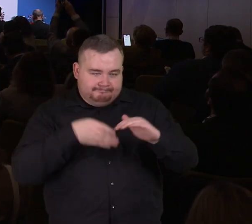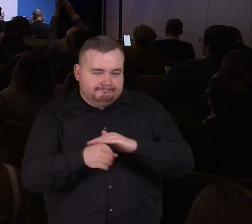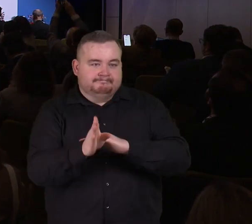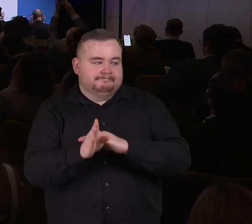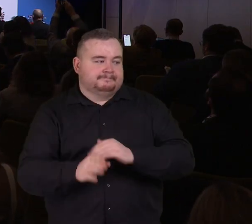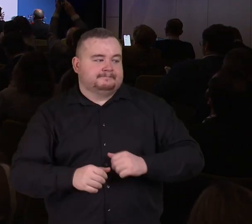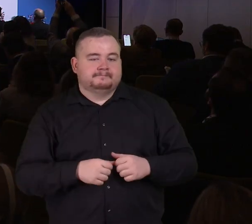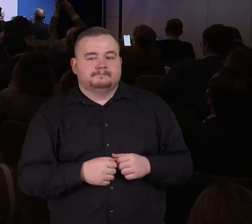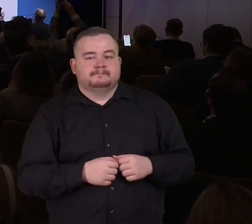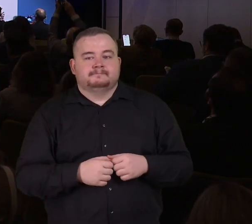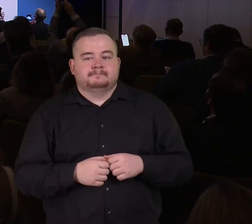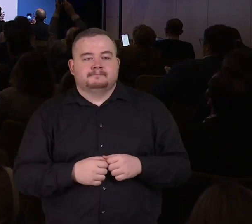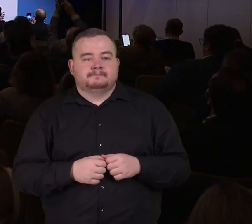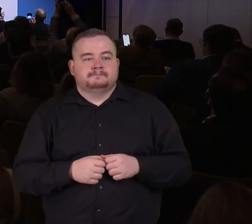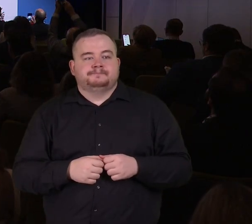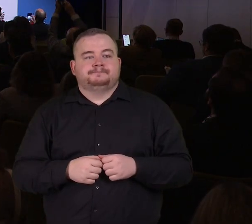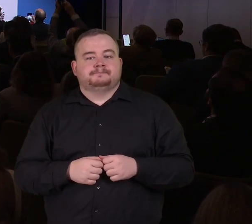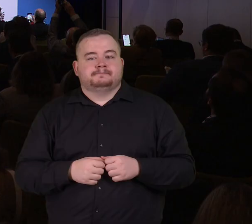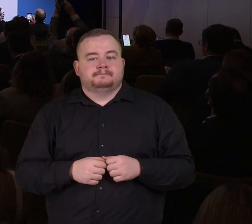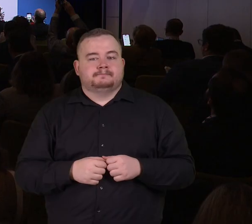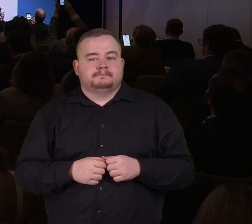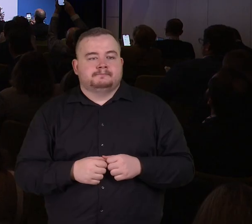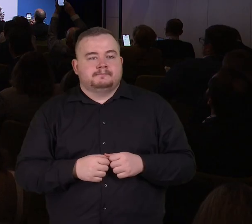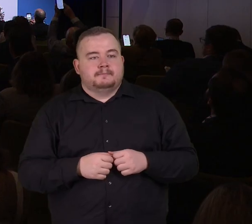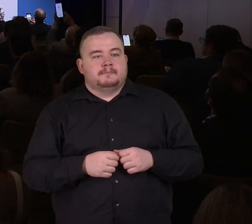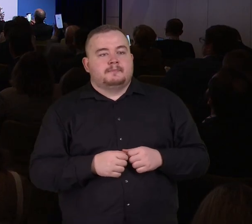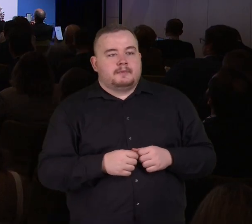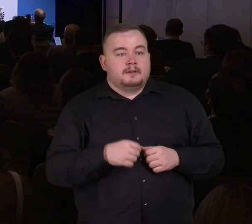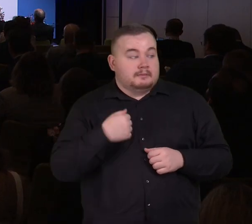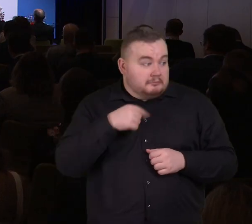The unexpected question will be about your